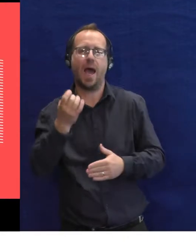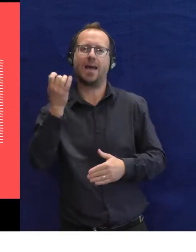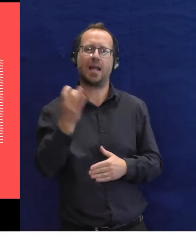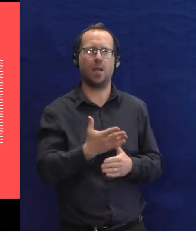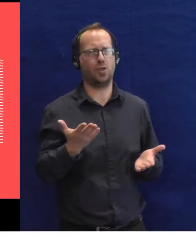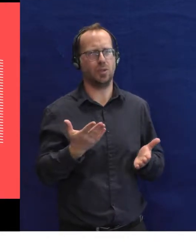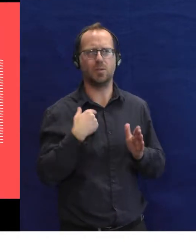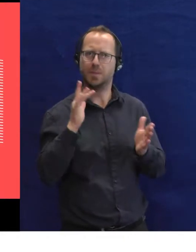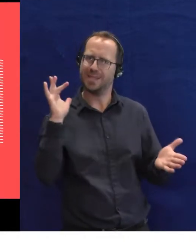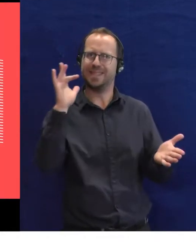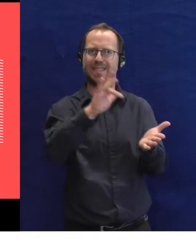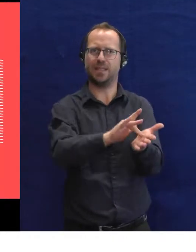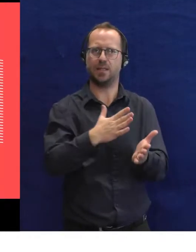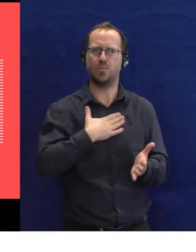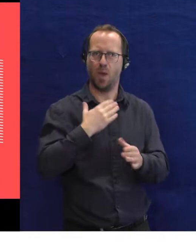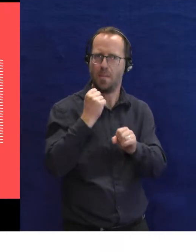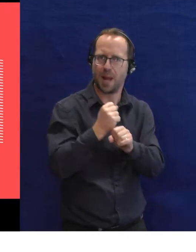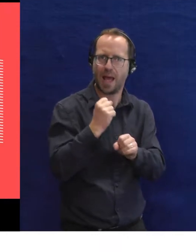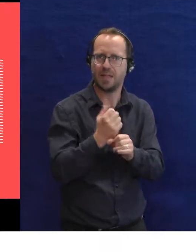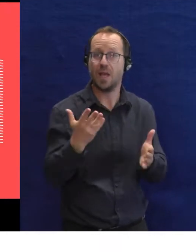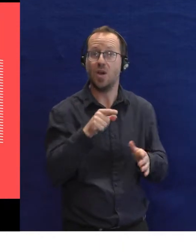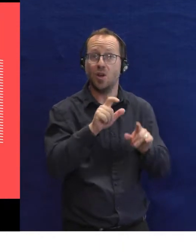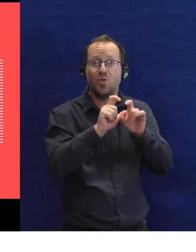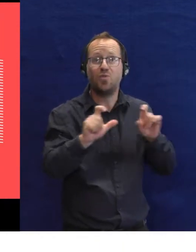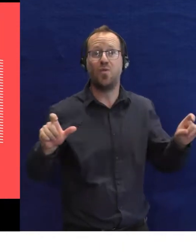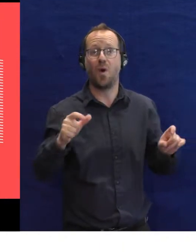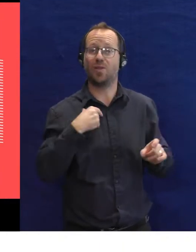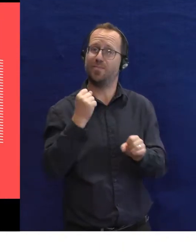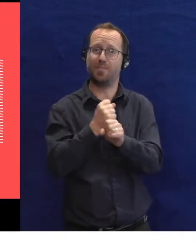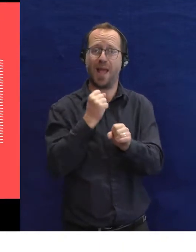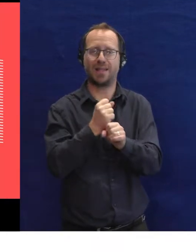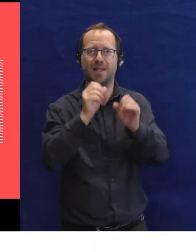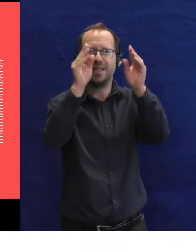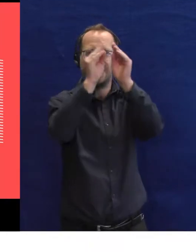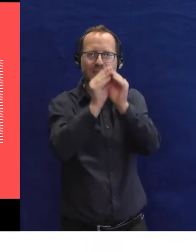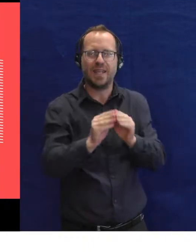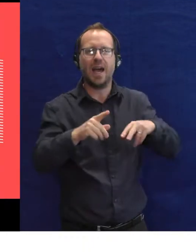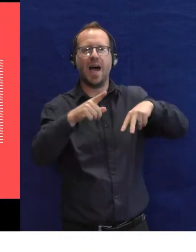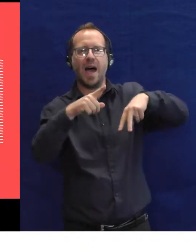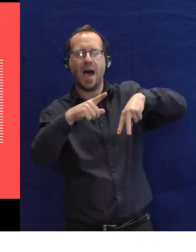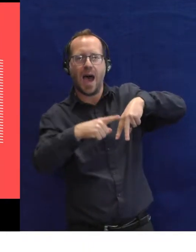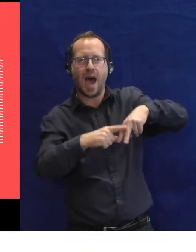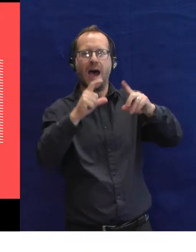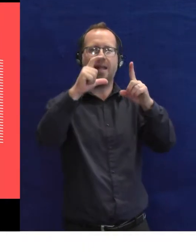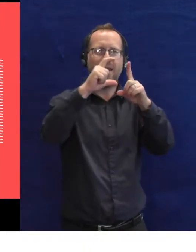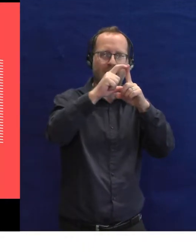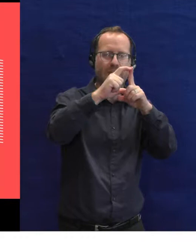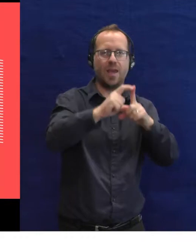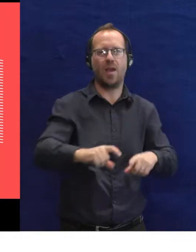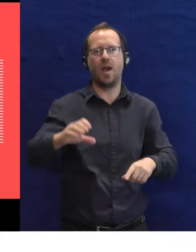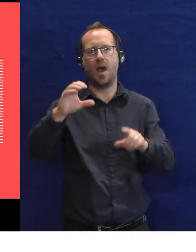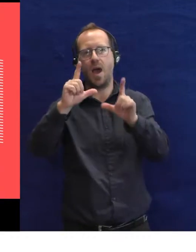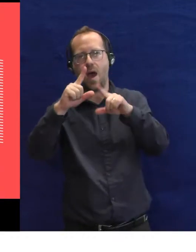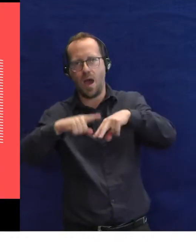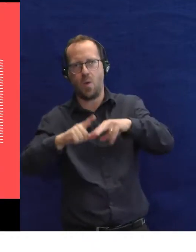This is the reason why I was starting with the development of ADauthor, which is one